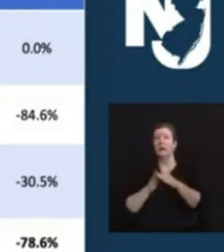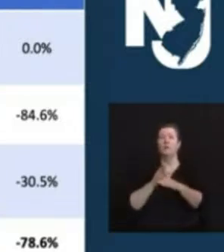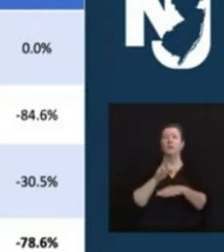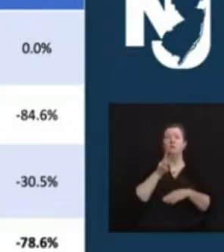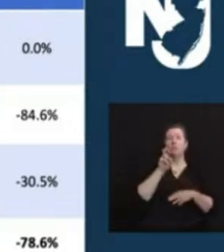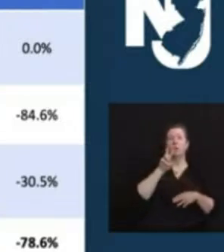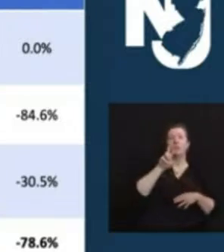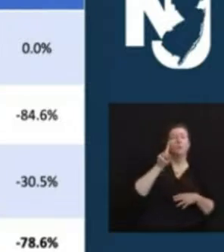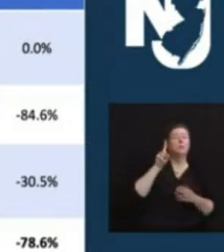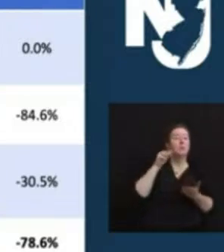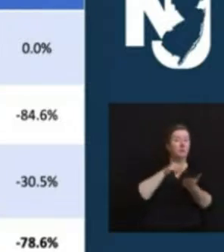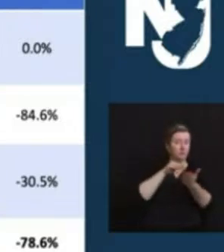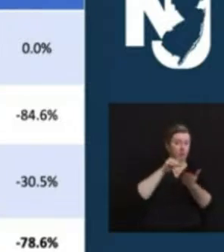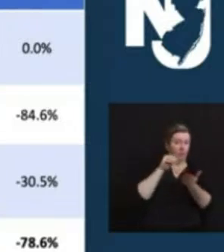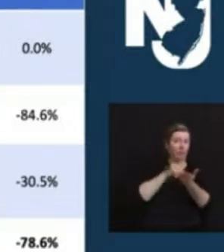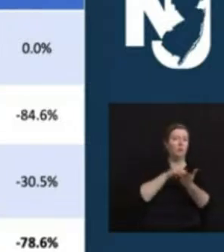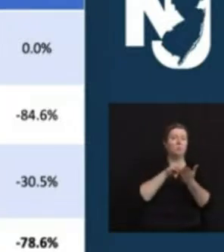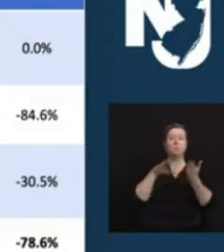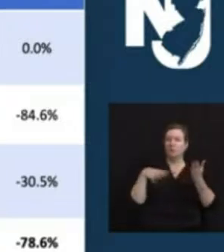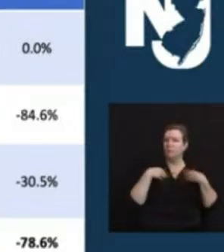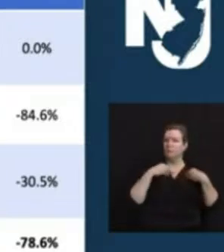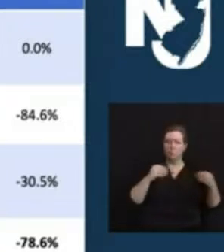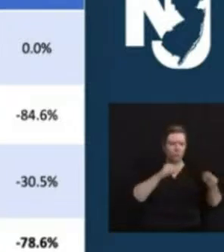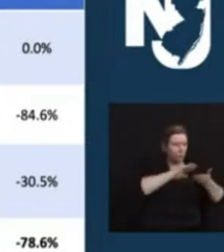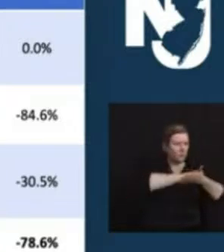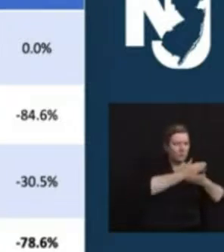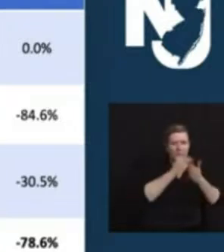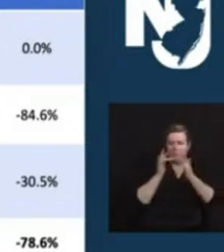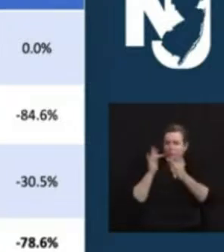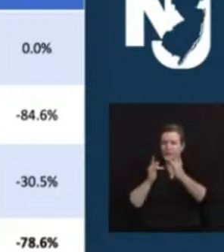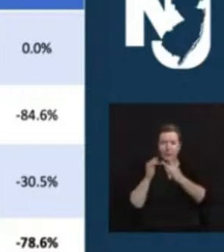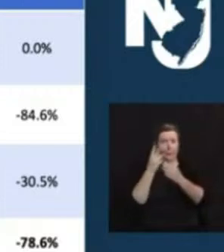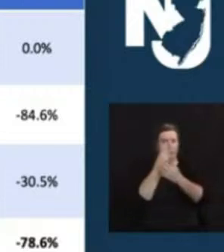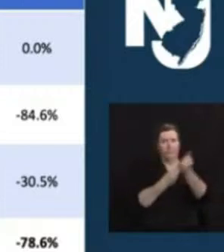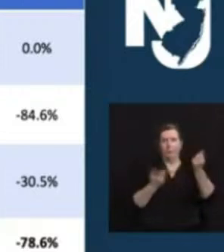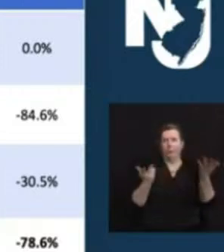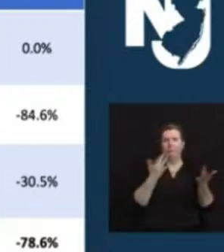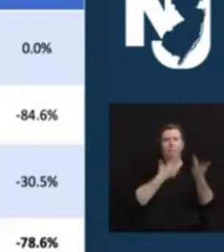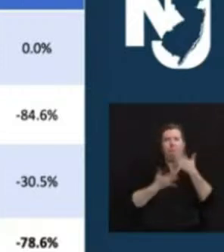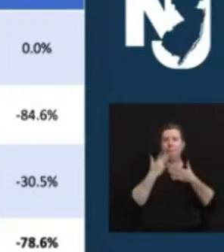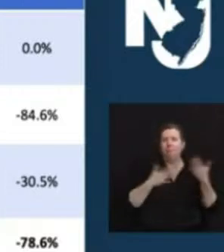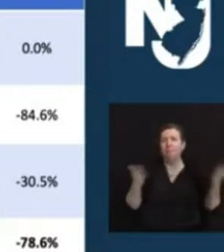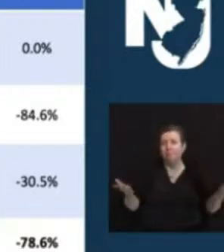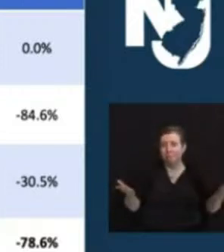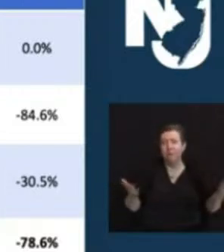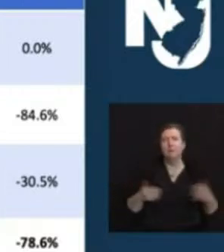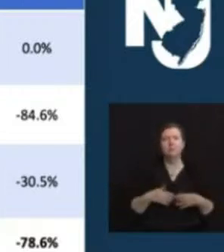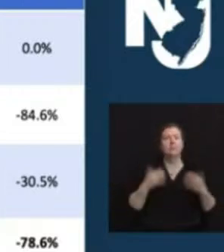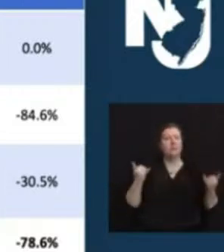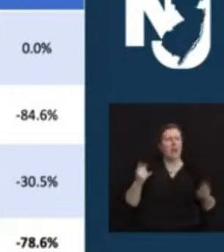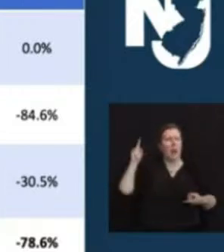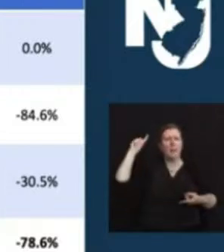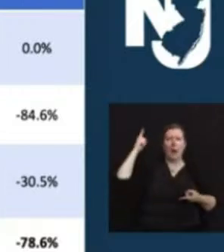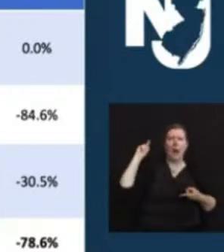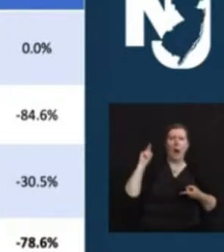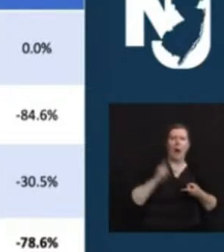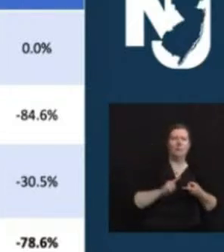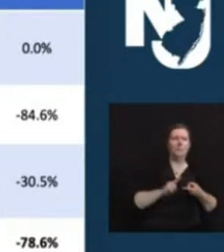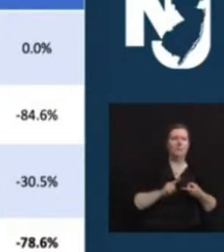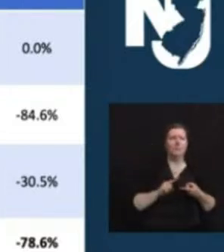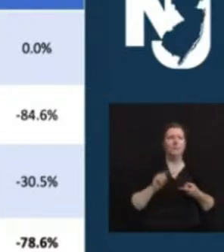statewide had fallen into the gap. Today, that number stands at 413. There are